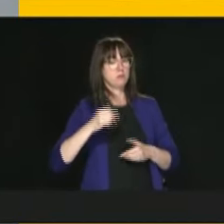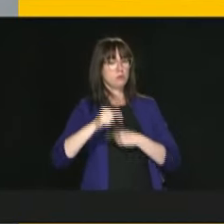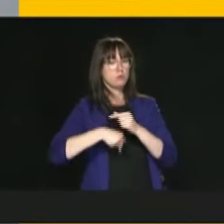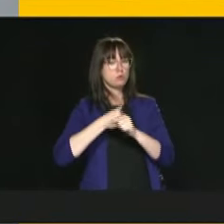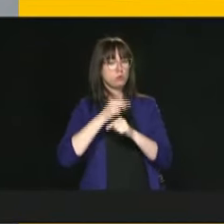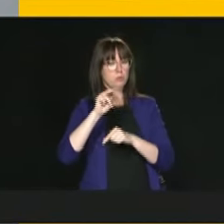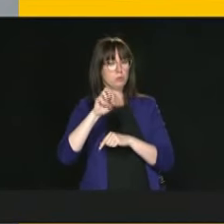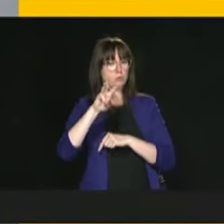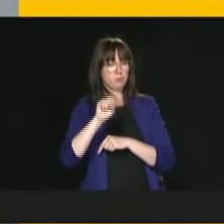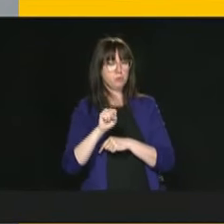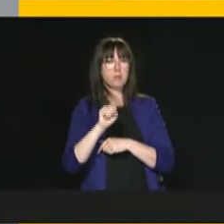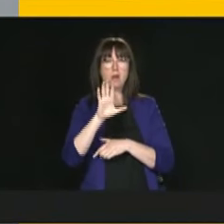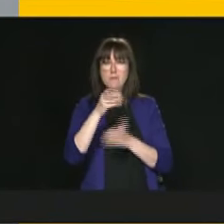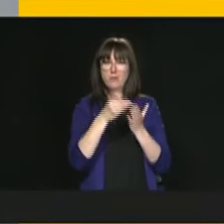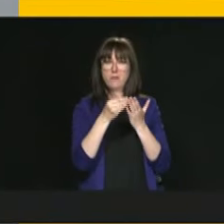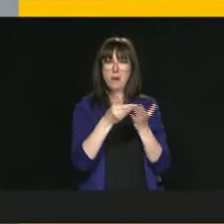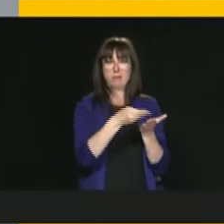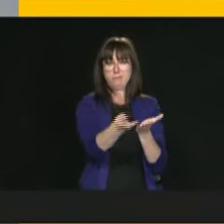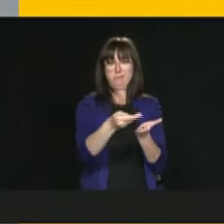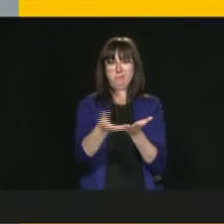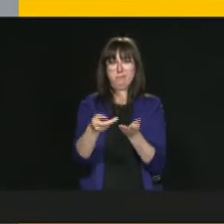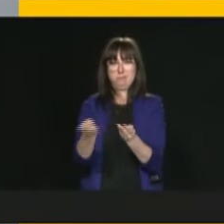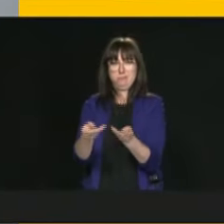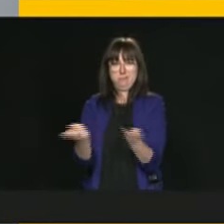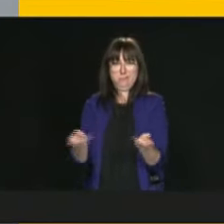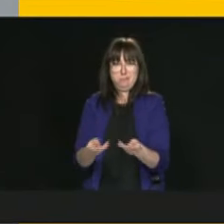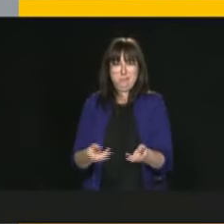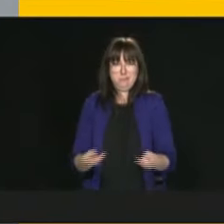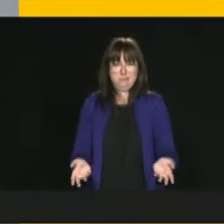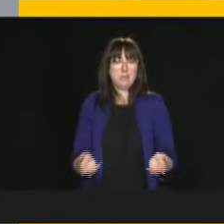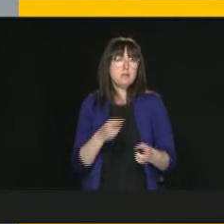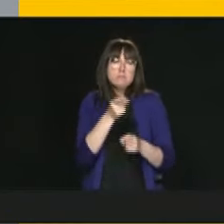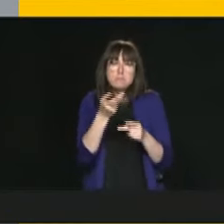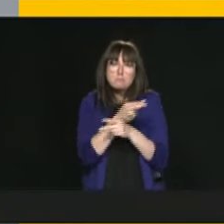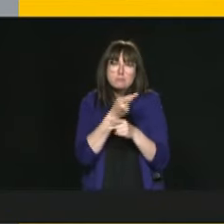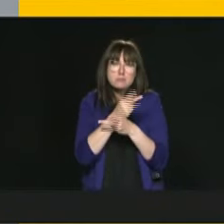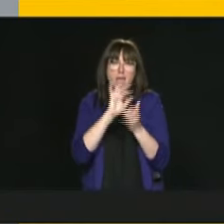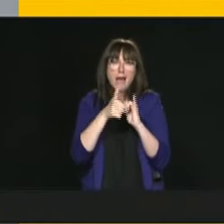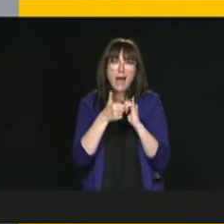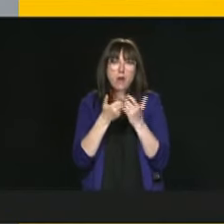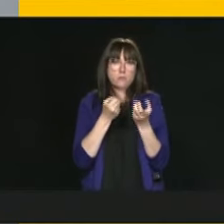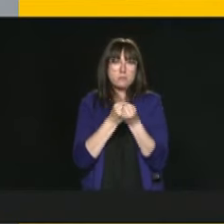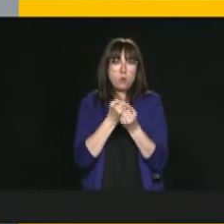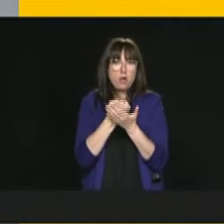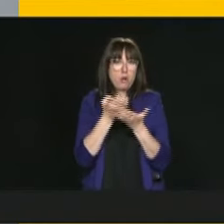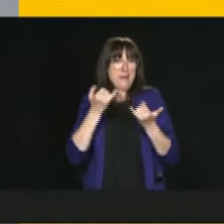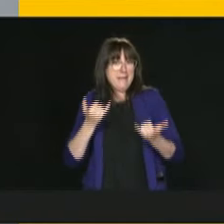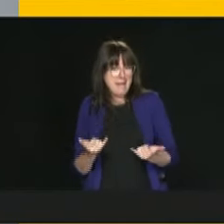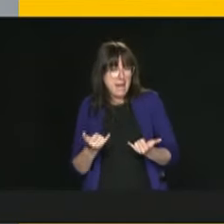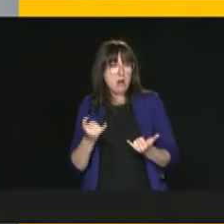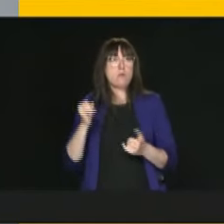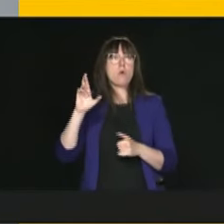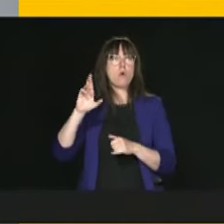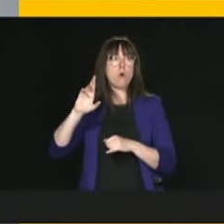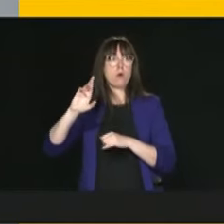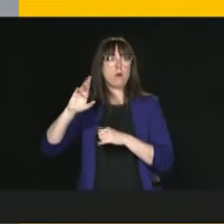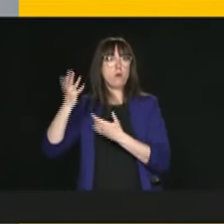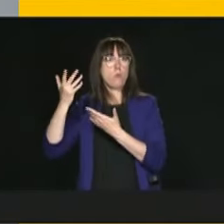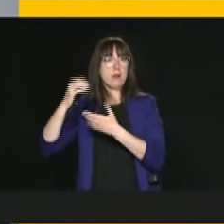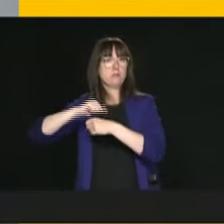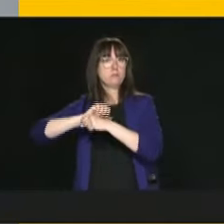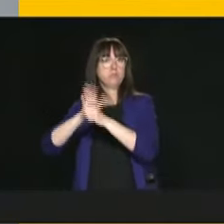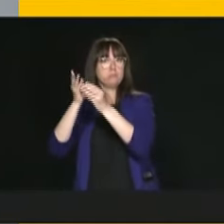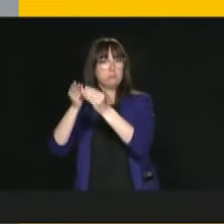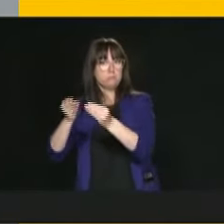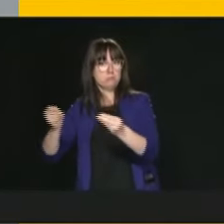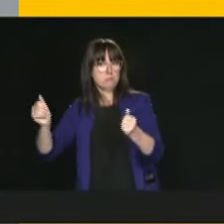News. With all of the aid money rolling out the door, are you simultaneously planning for how to help the economy back now or waiting until some of the pandemic is behind us? I